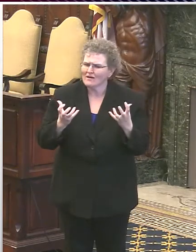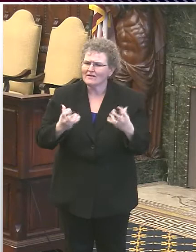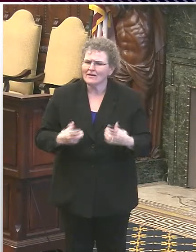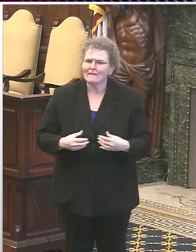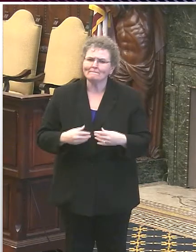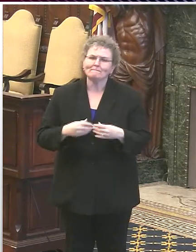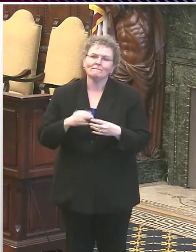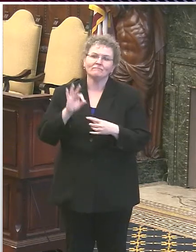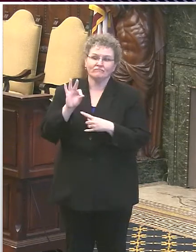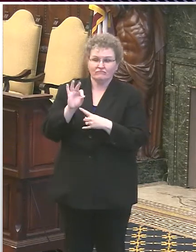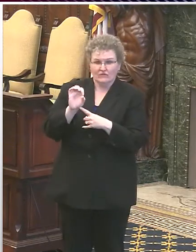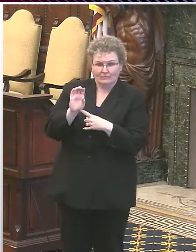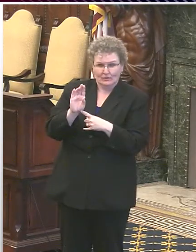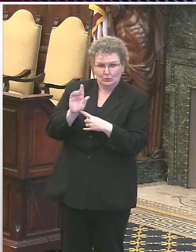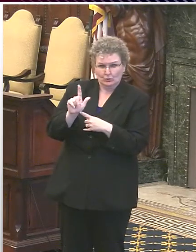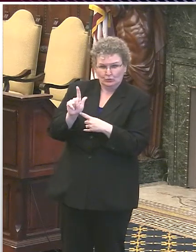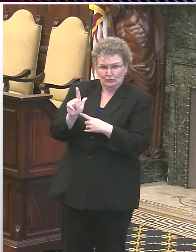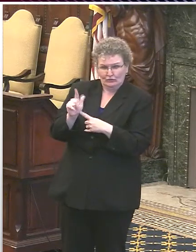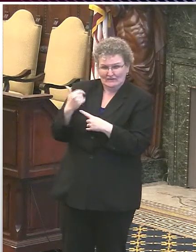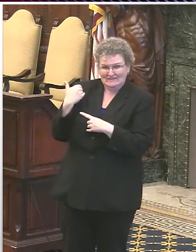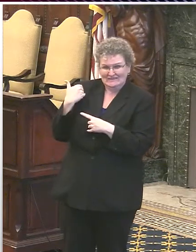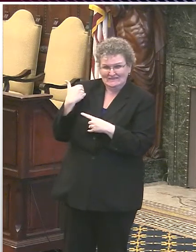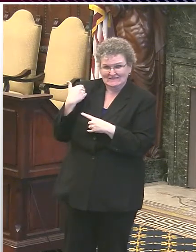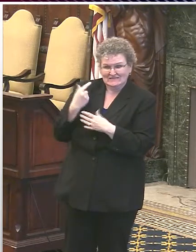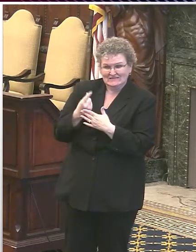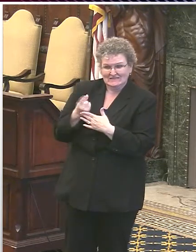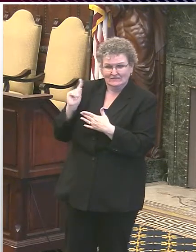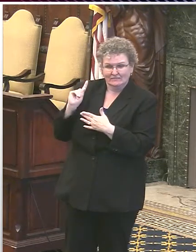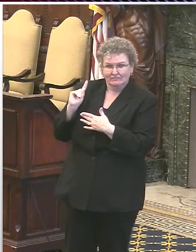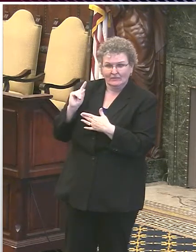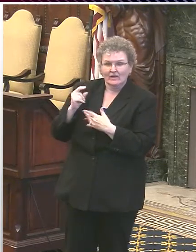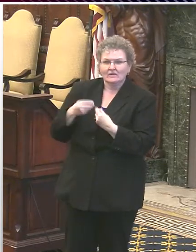February 21st, we delivered